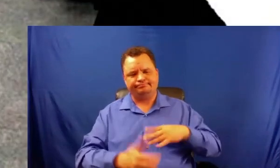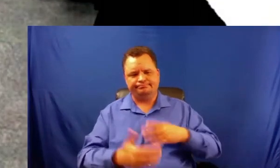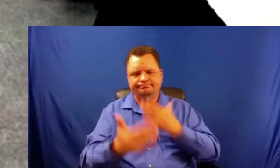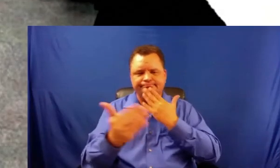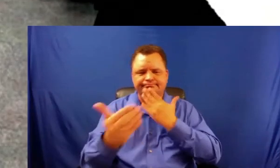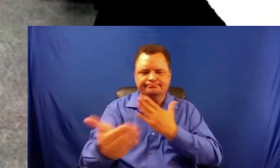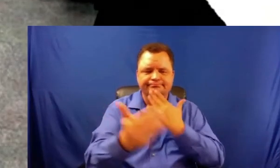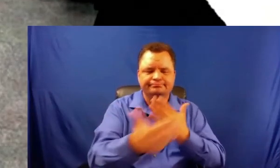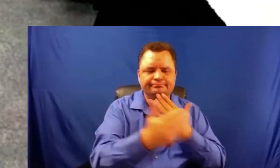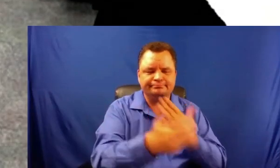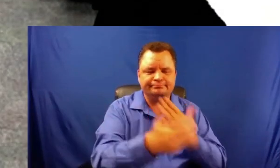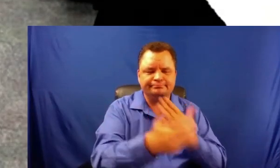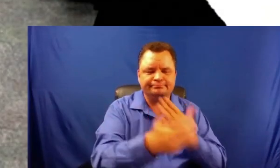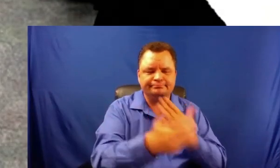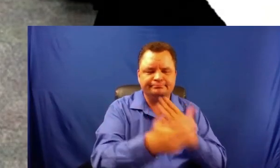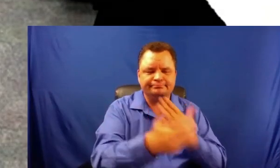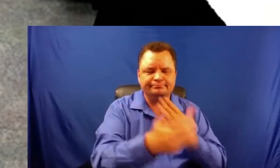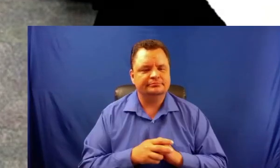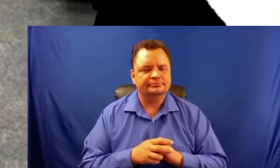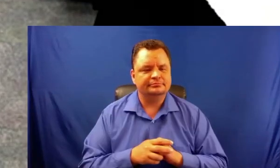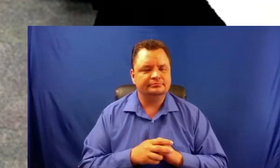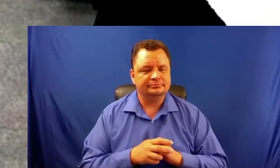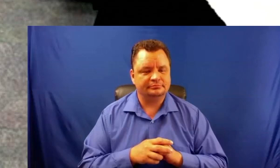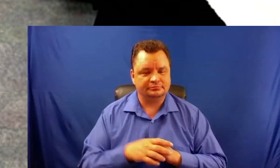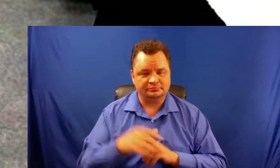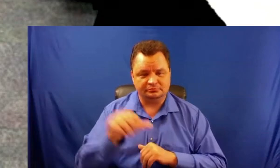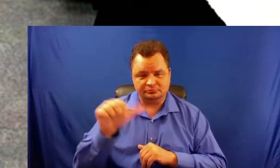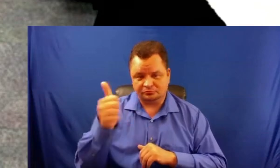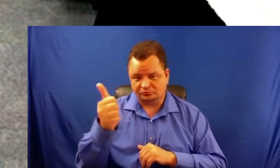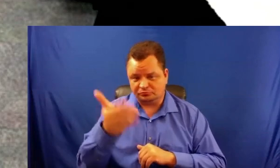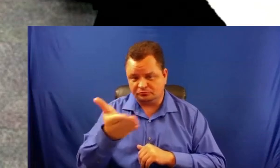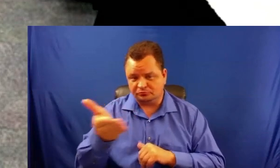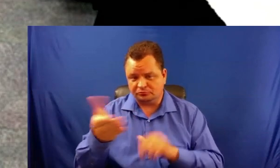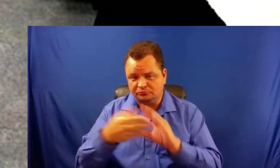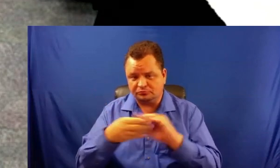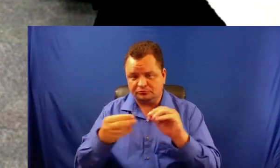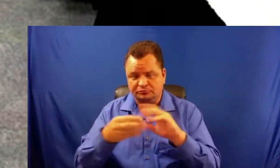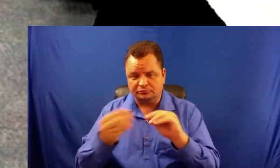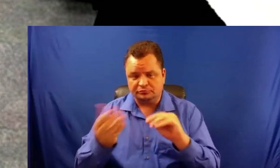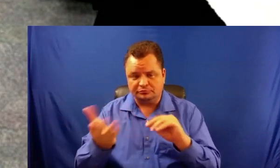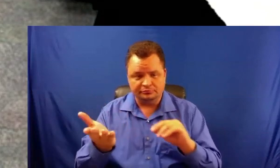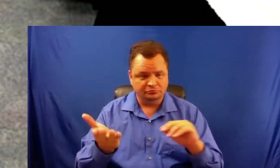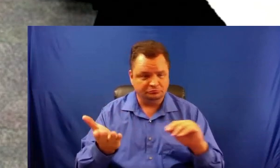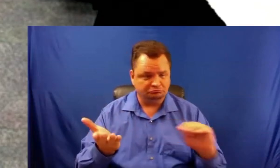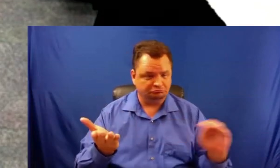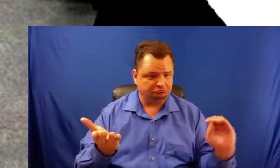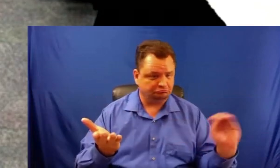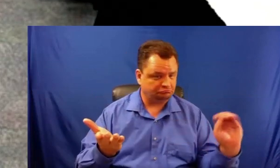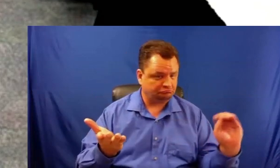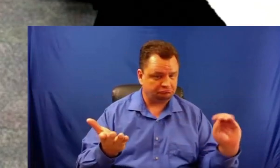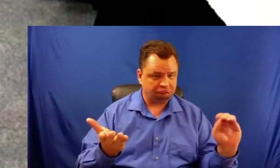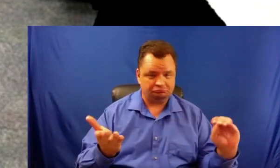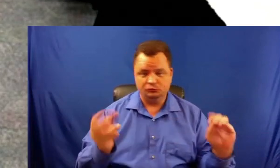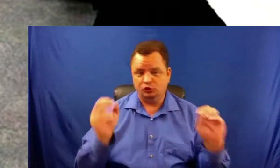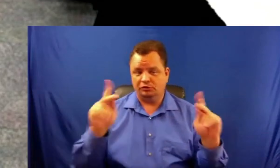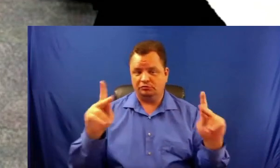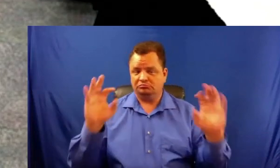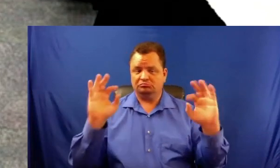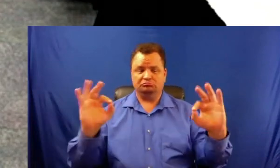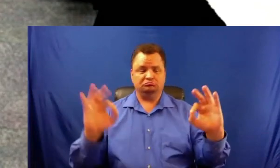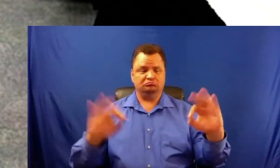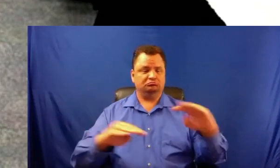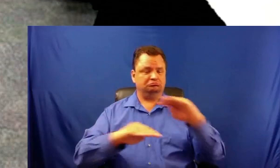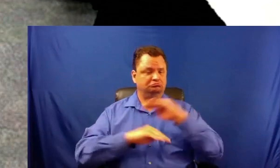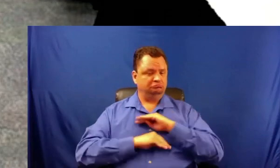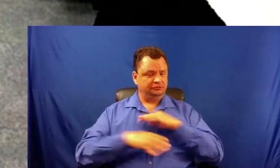Anybody else? No? Okay. Well, good meeting. Let's see, when is our next